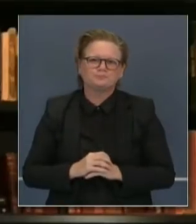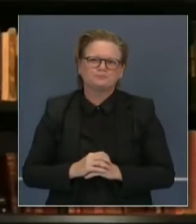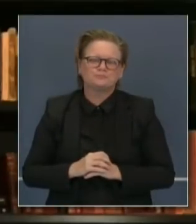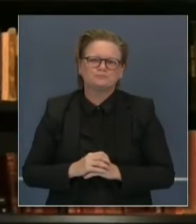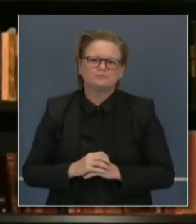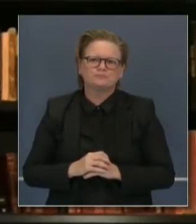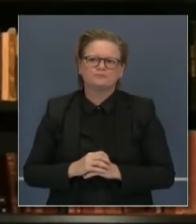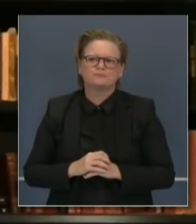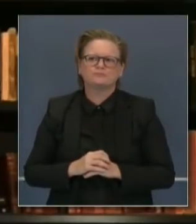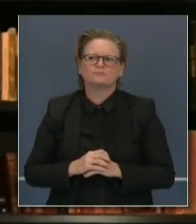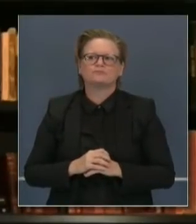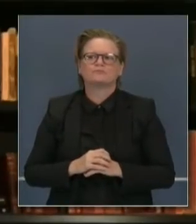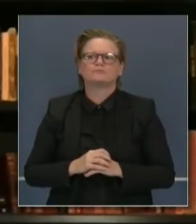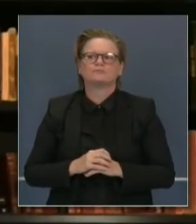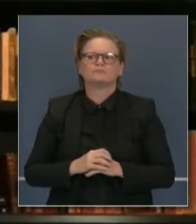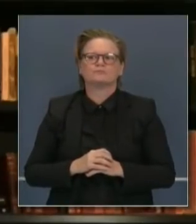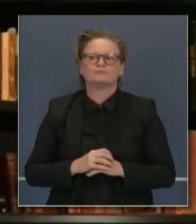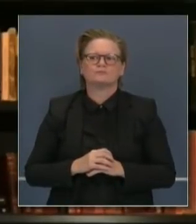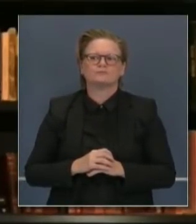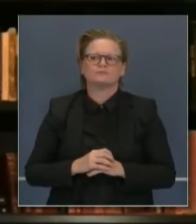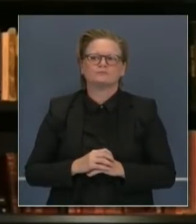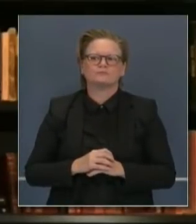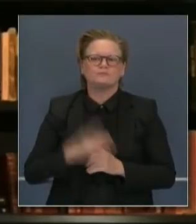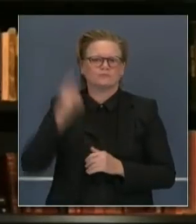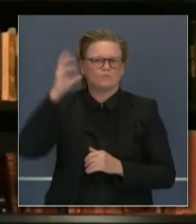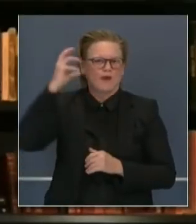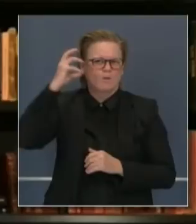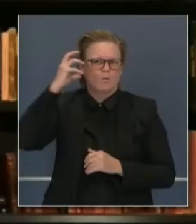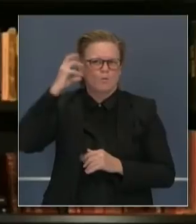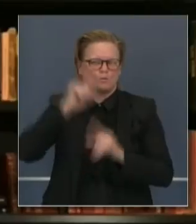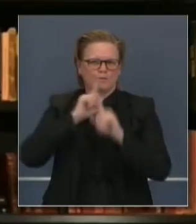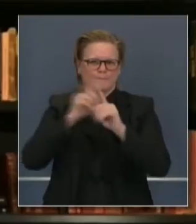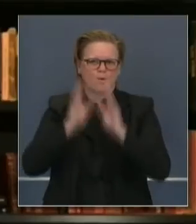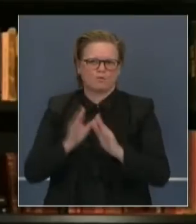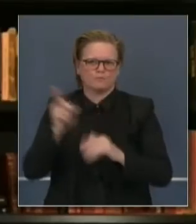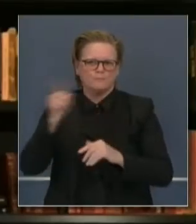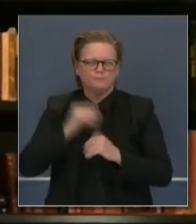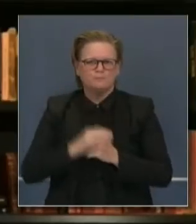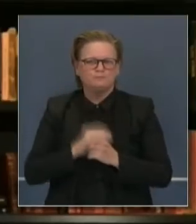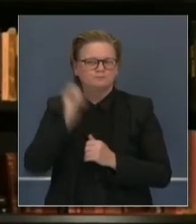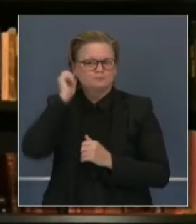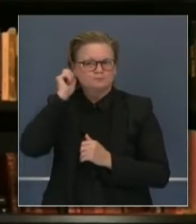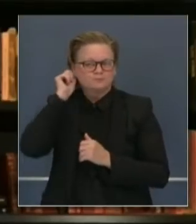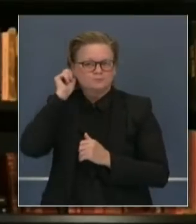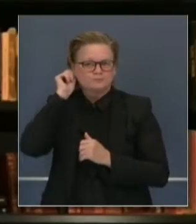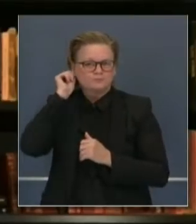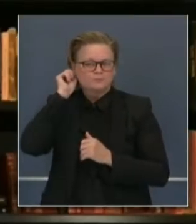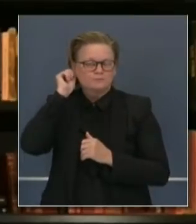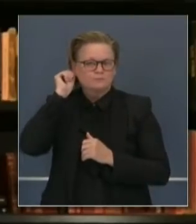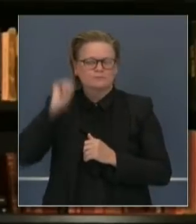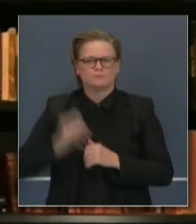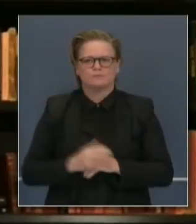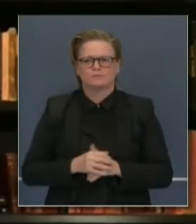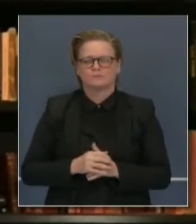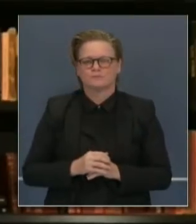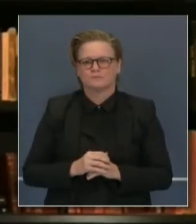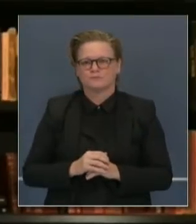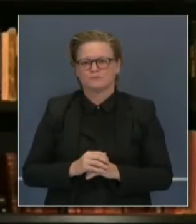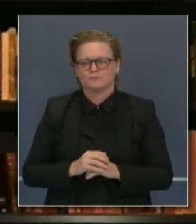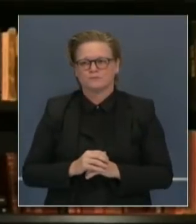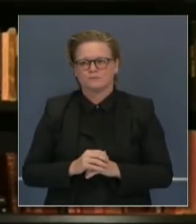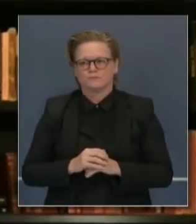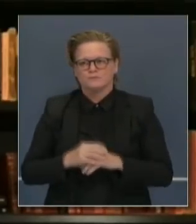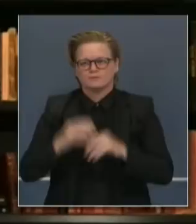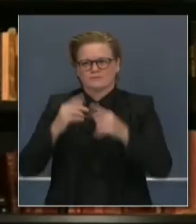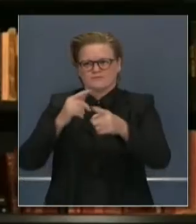Doug Sovereign, KCBS Radio. Hi, Governor. Since you instituted the overnight curfew 2 weeks